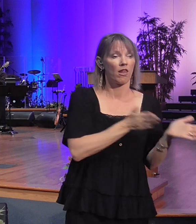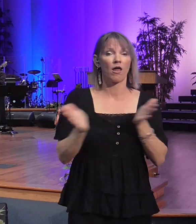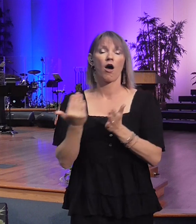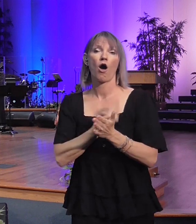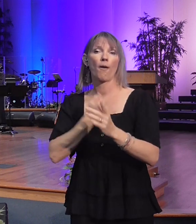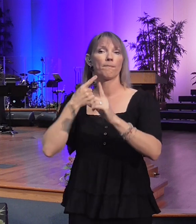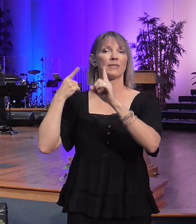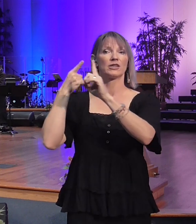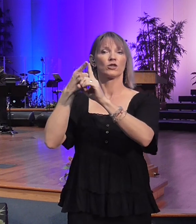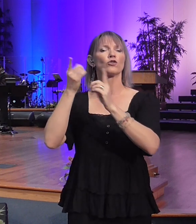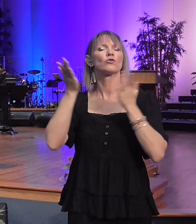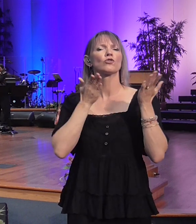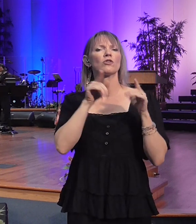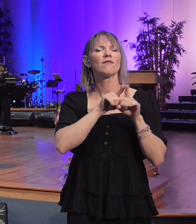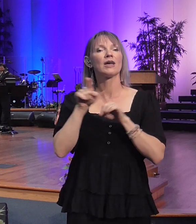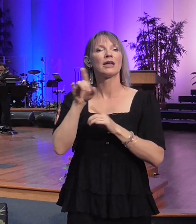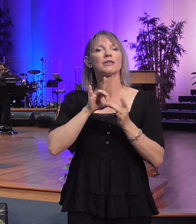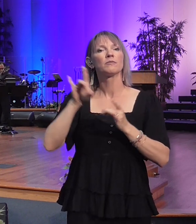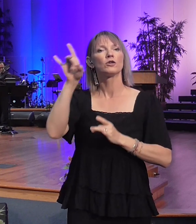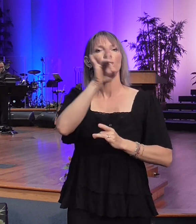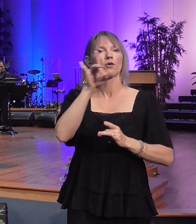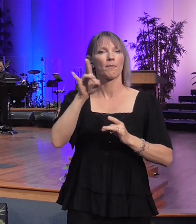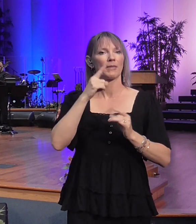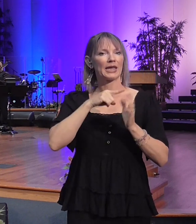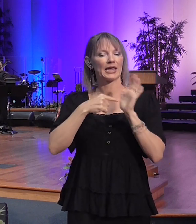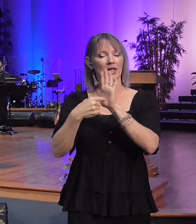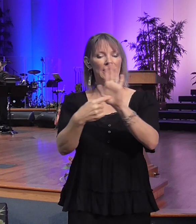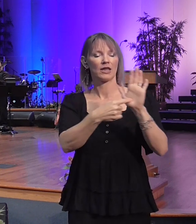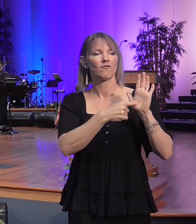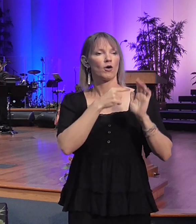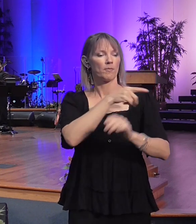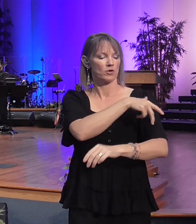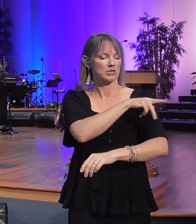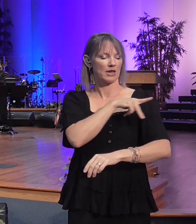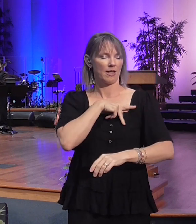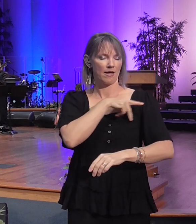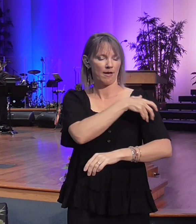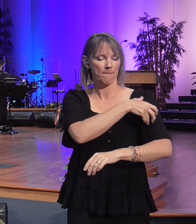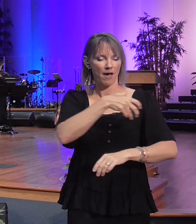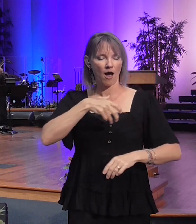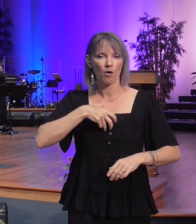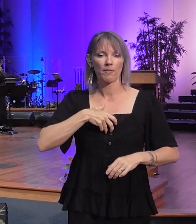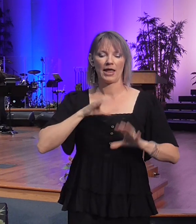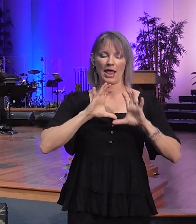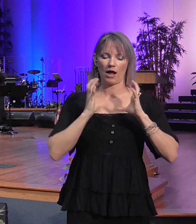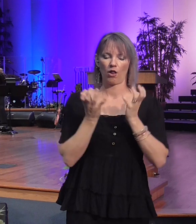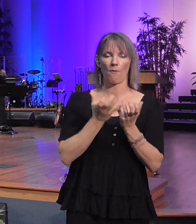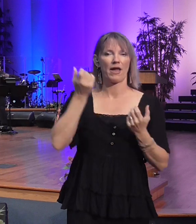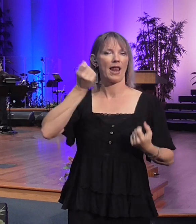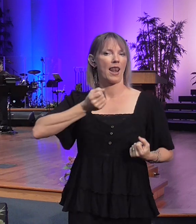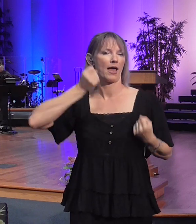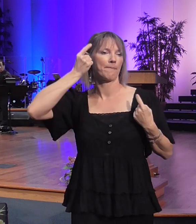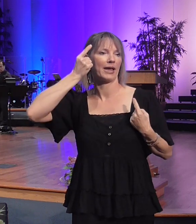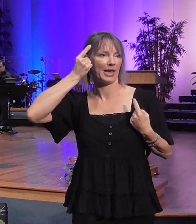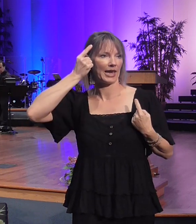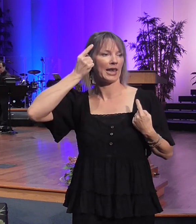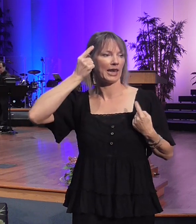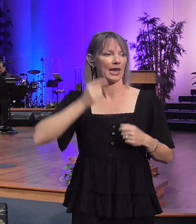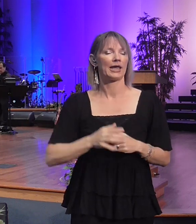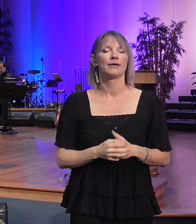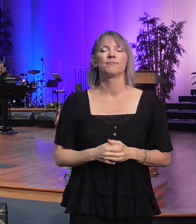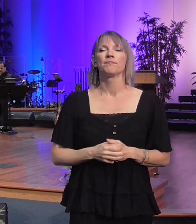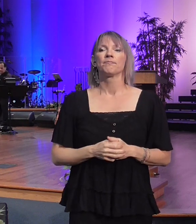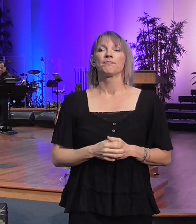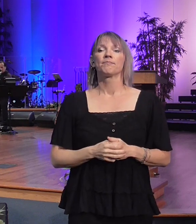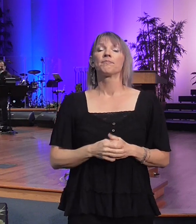mission, to serve as a spiritual beacon for personal empowerment and global enlightenment. So